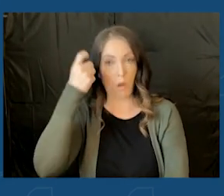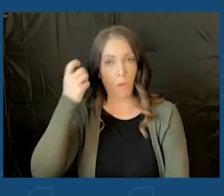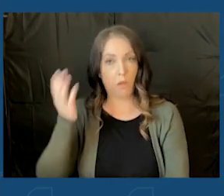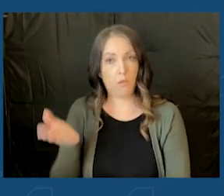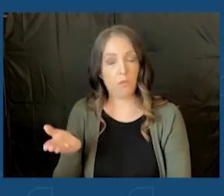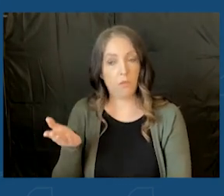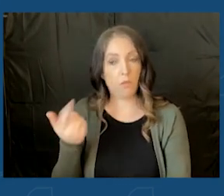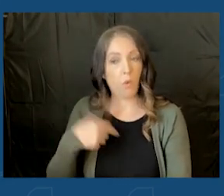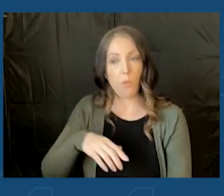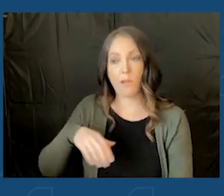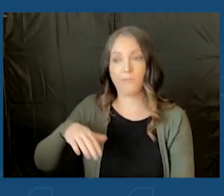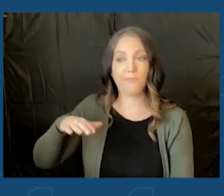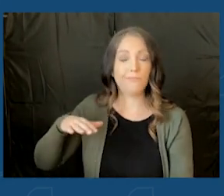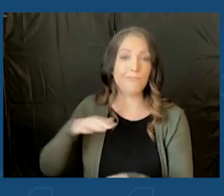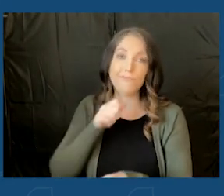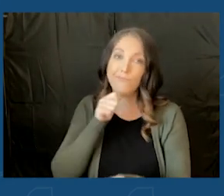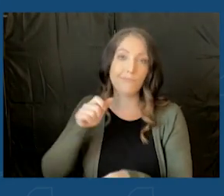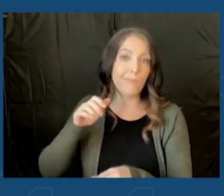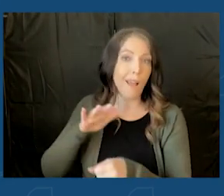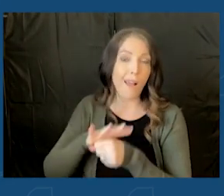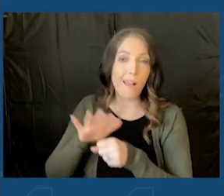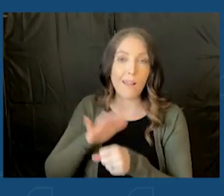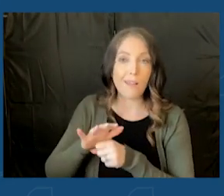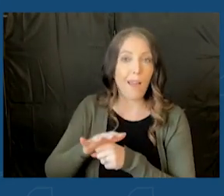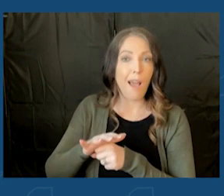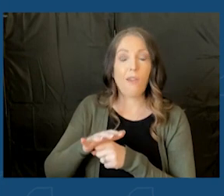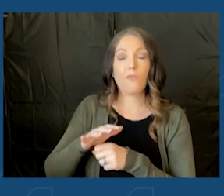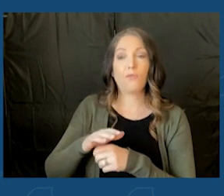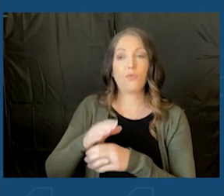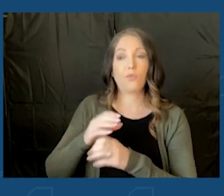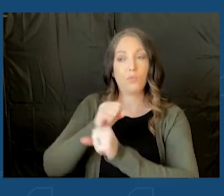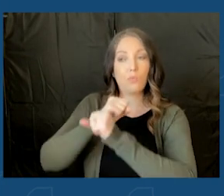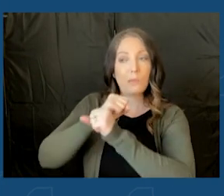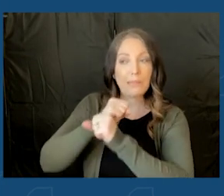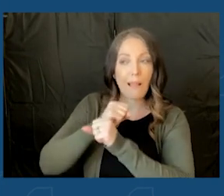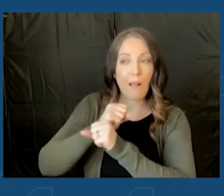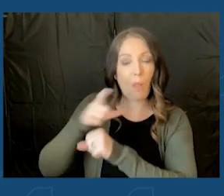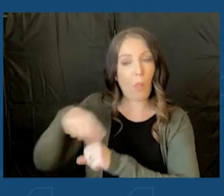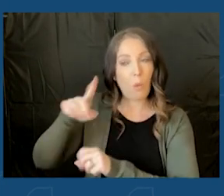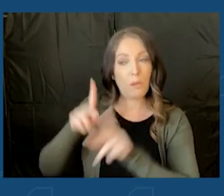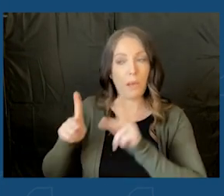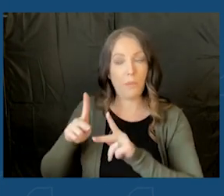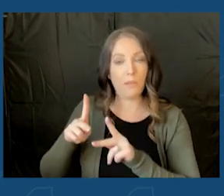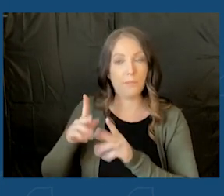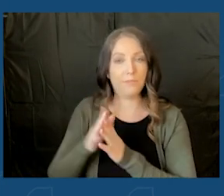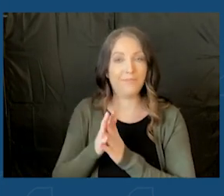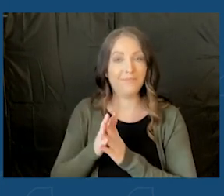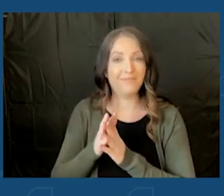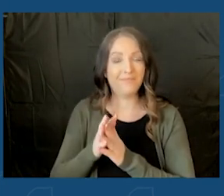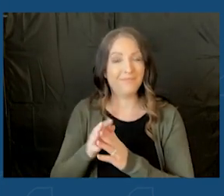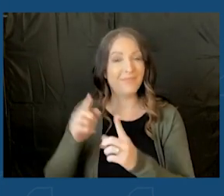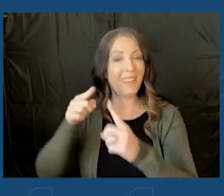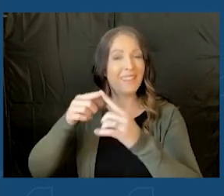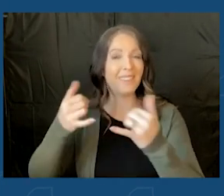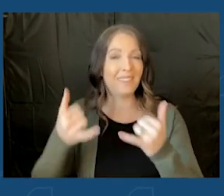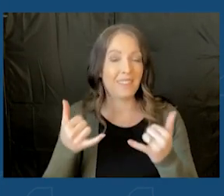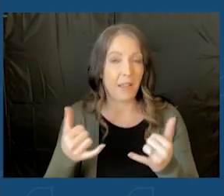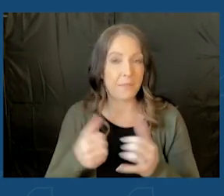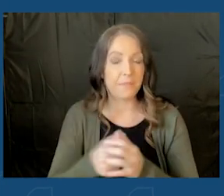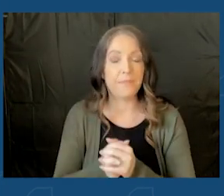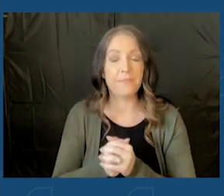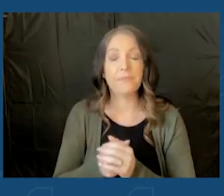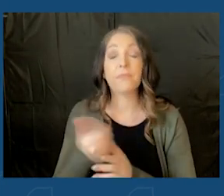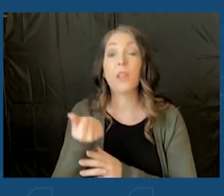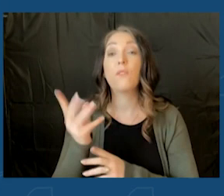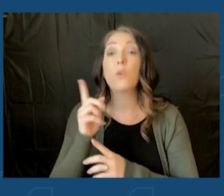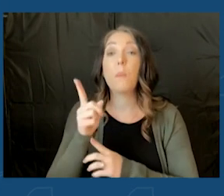until today. So I'm so proud, in a matter of minutes, that I will sign the Adult Survivors Act with our